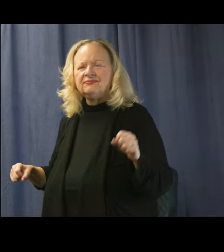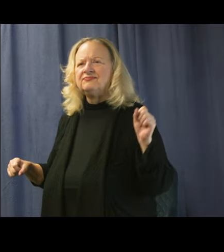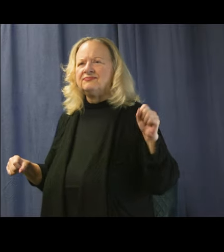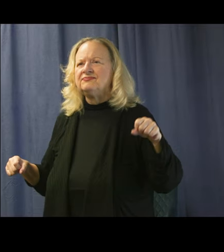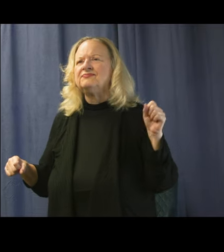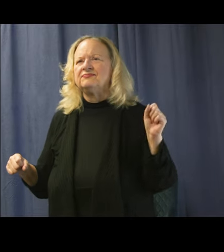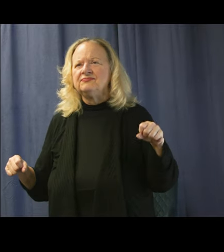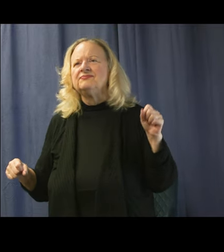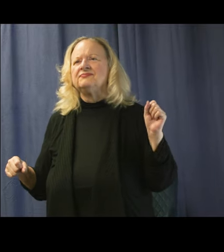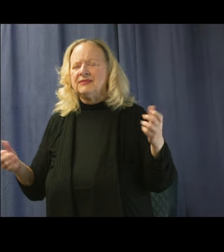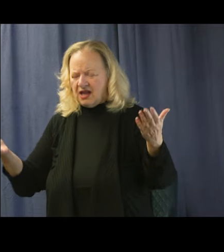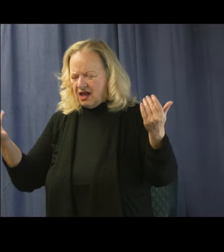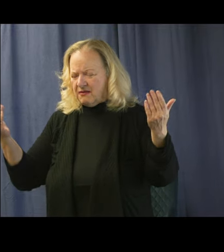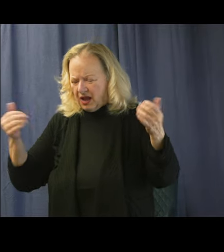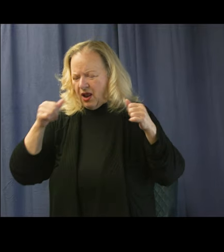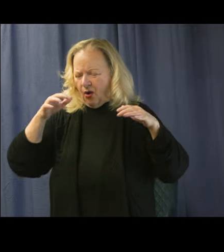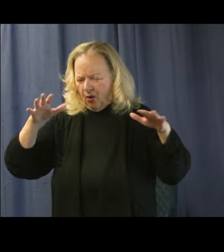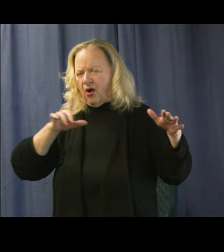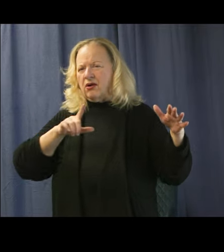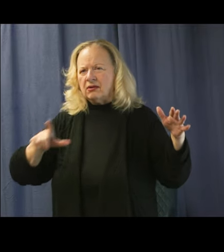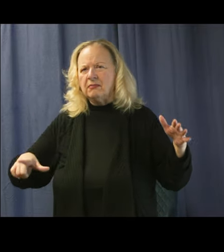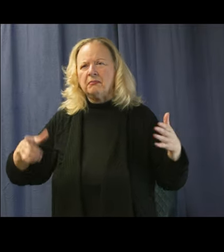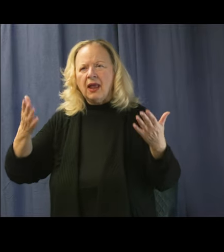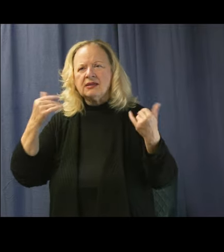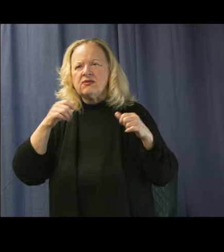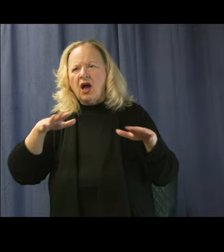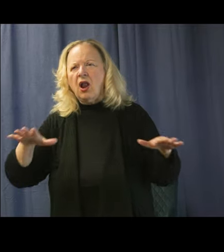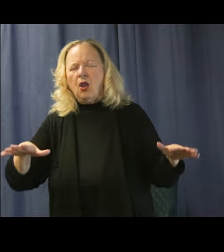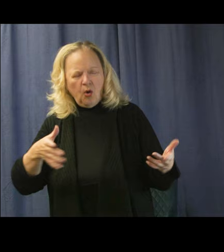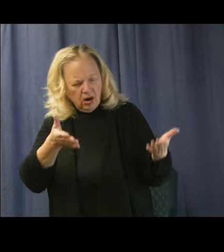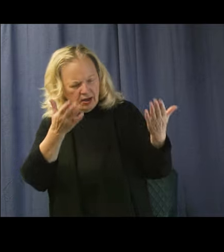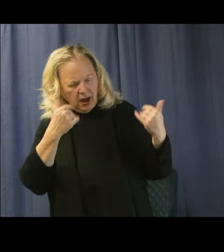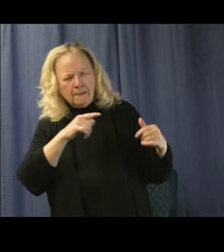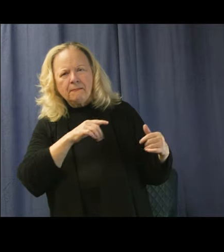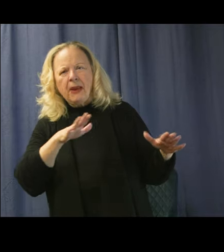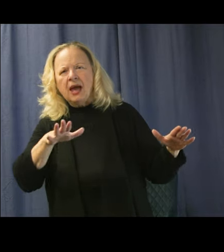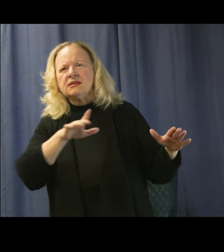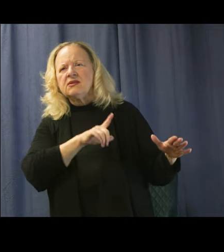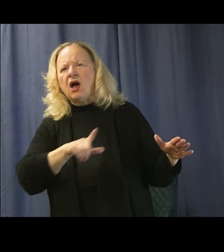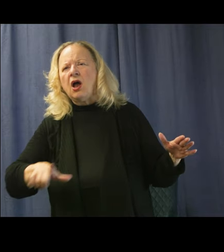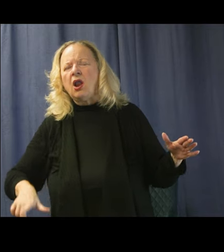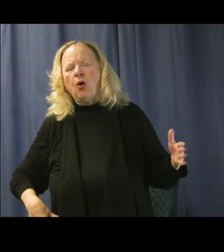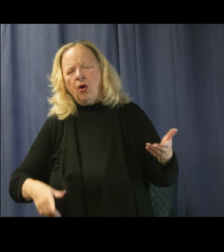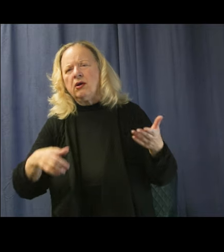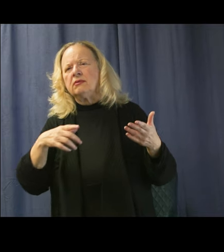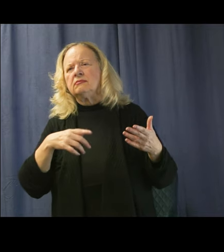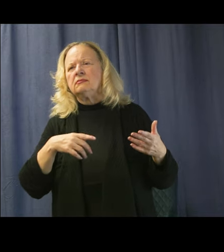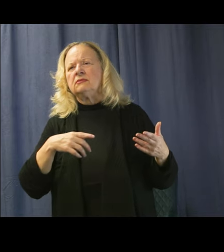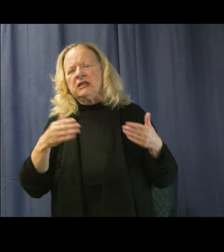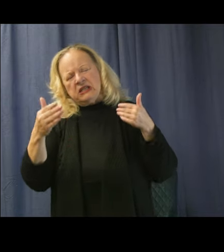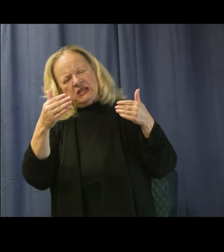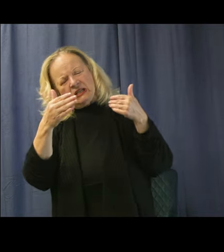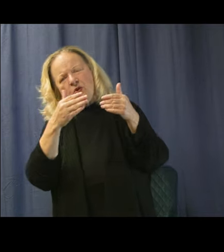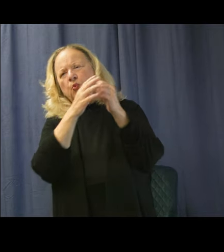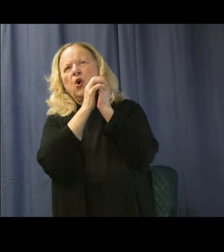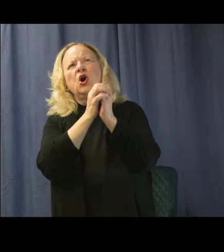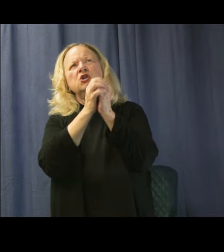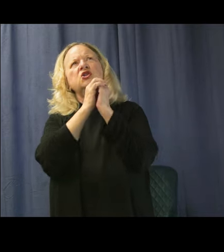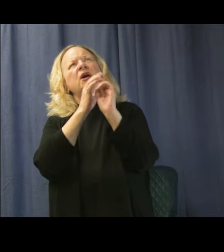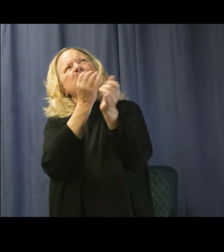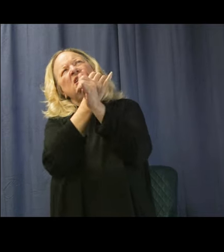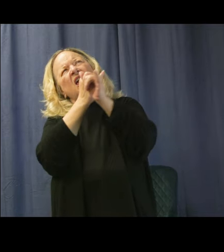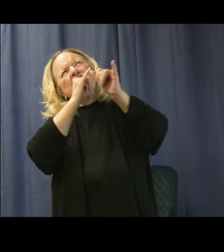yeah. Oh, come bless the Lord. Come bless the Lord. Come bless the Lord. Join in